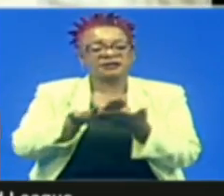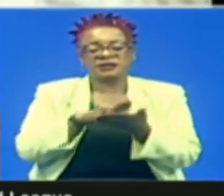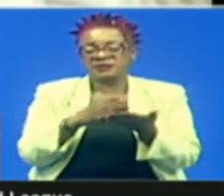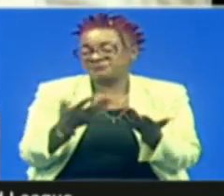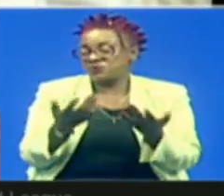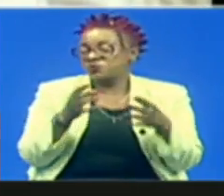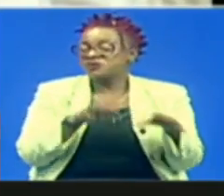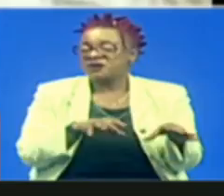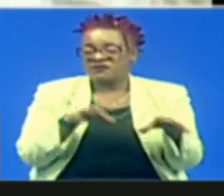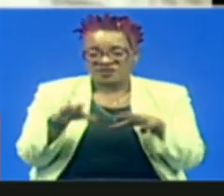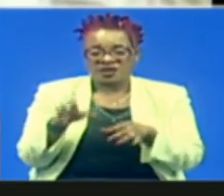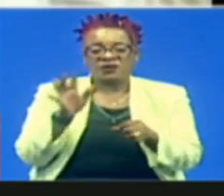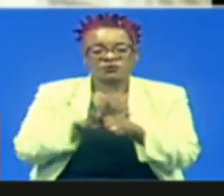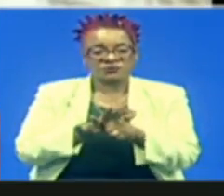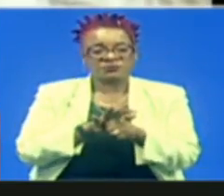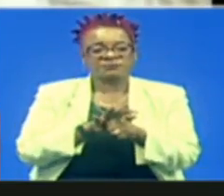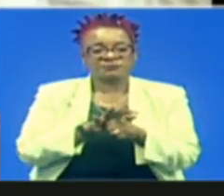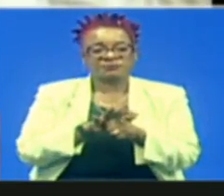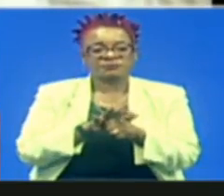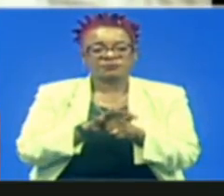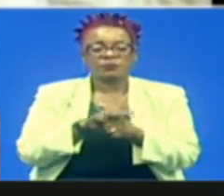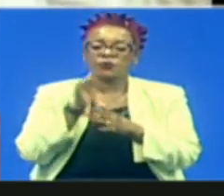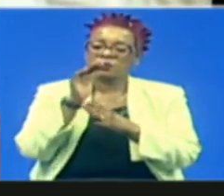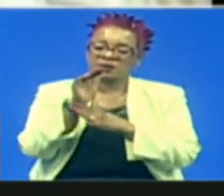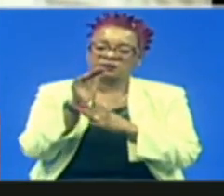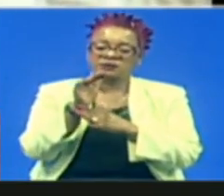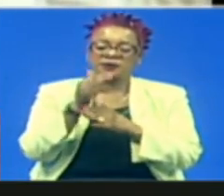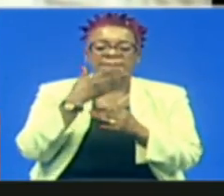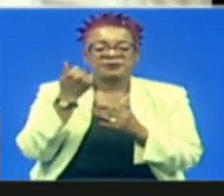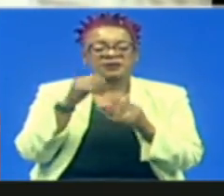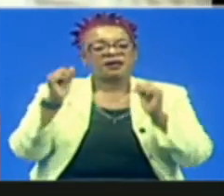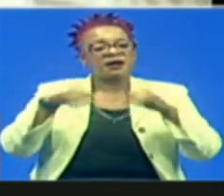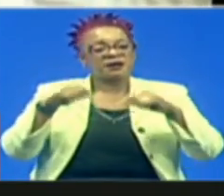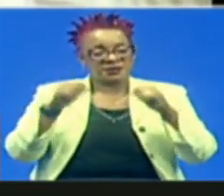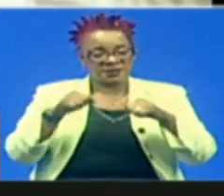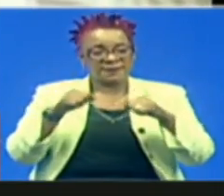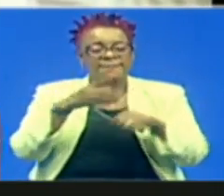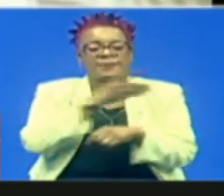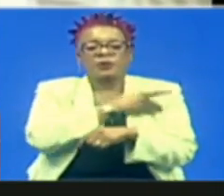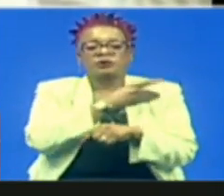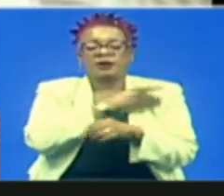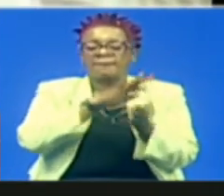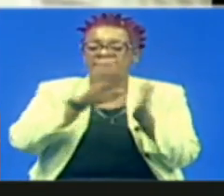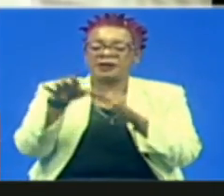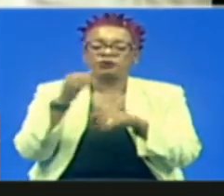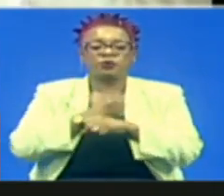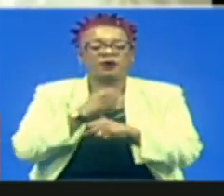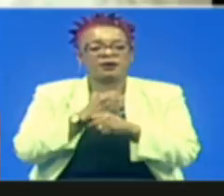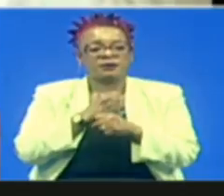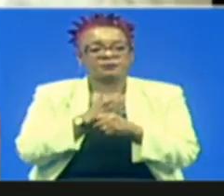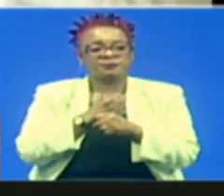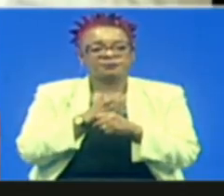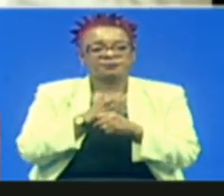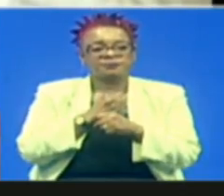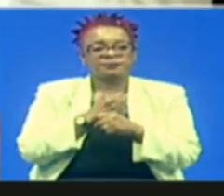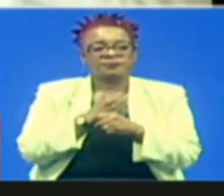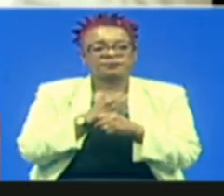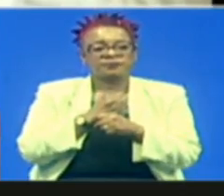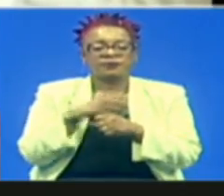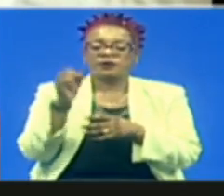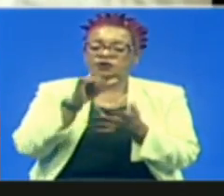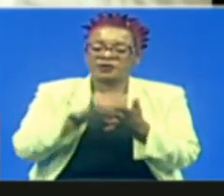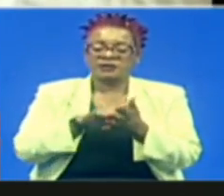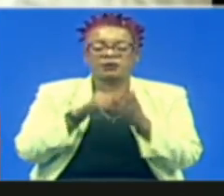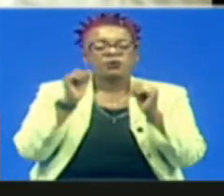tunateseka tu. Sasa tungeomba tu wasikizane, madaktari warudi majob, angalau